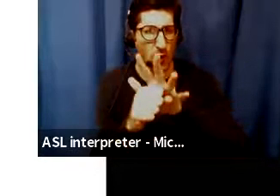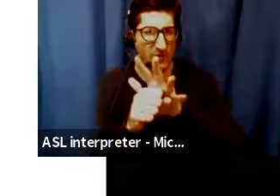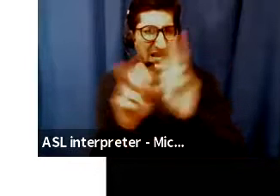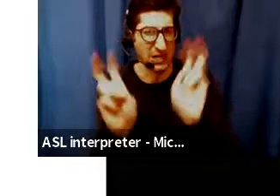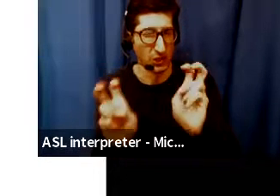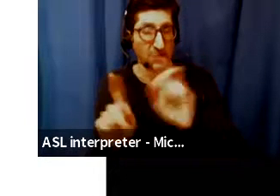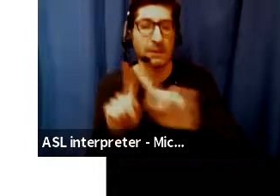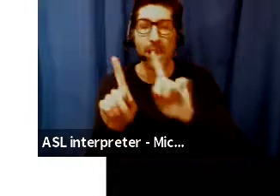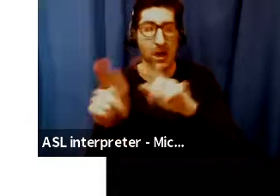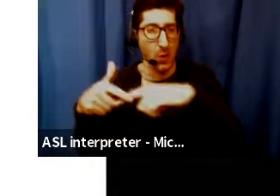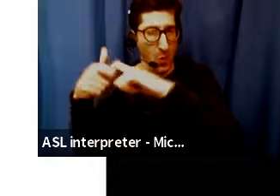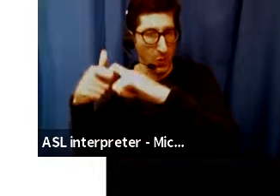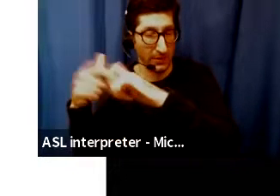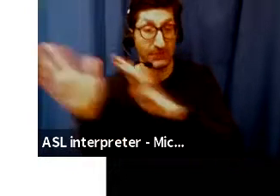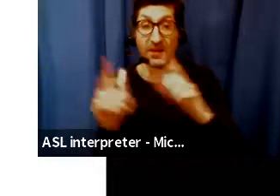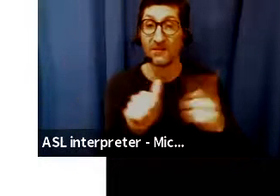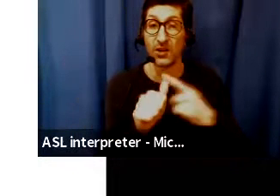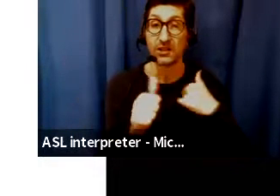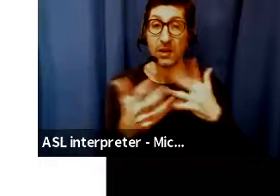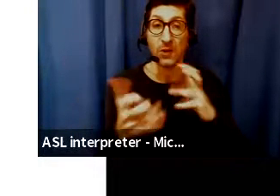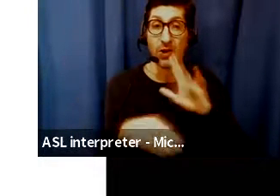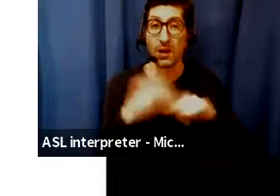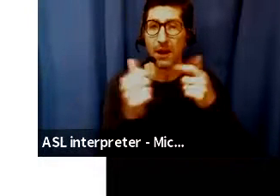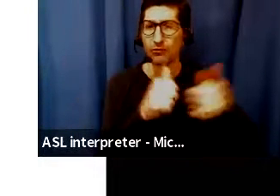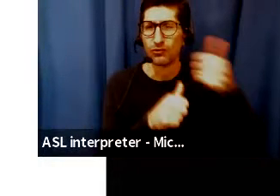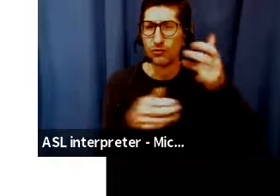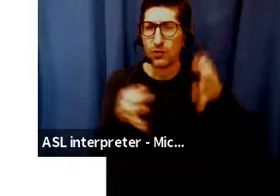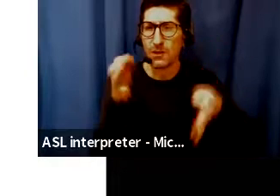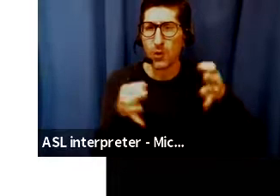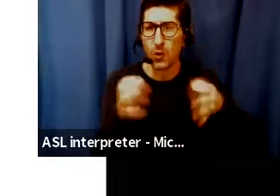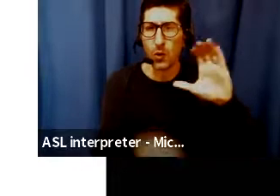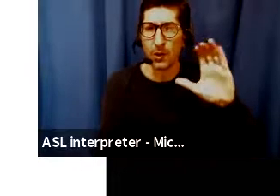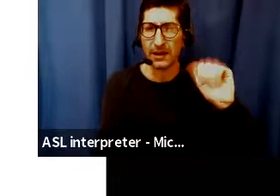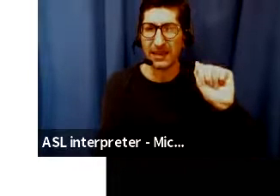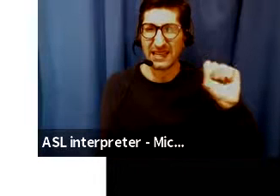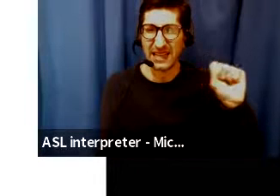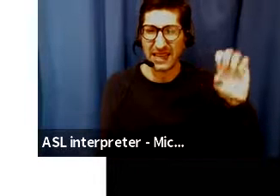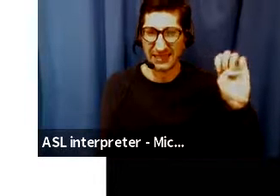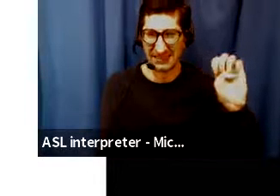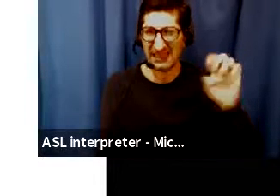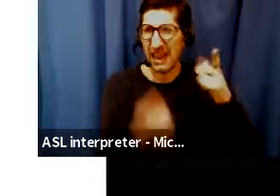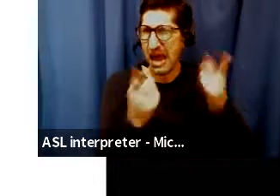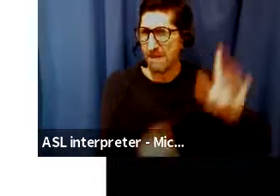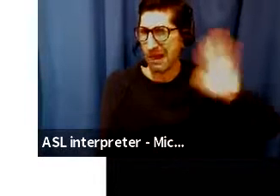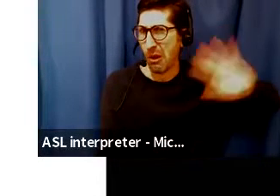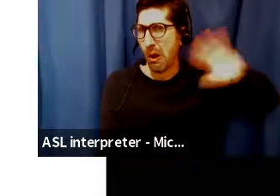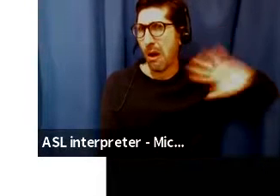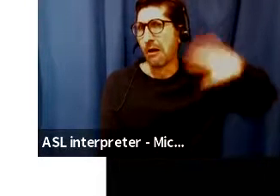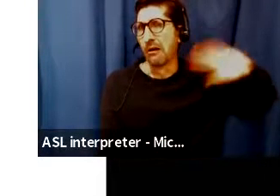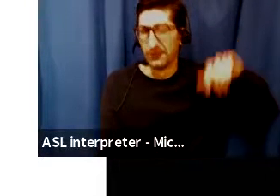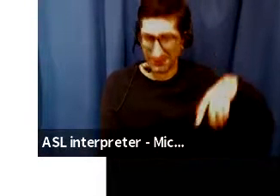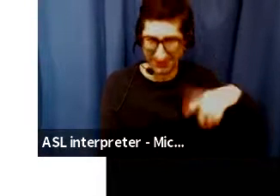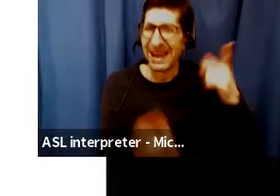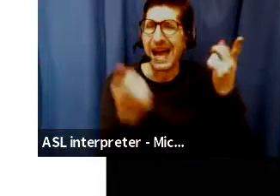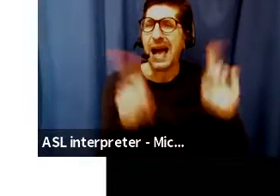Supreme Court case, which actually is quite old. And it took place, the situation took place in a small town